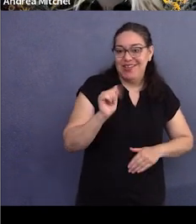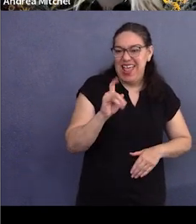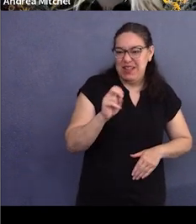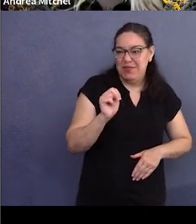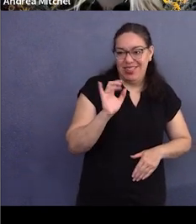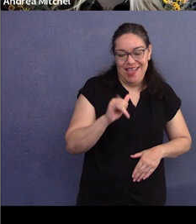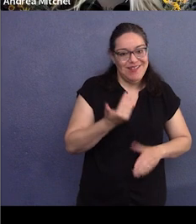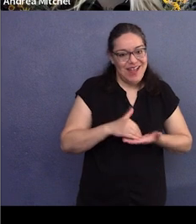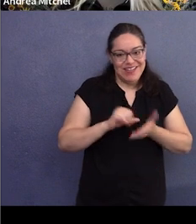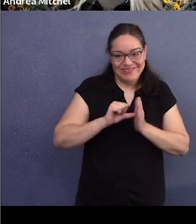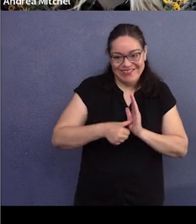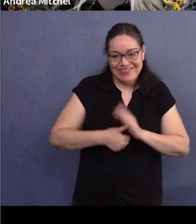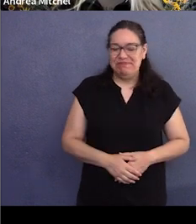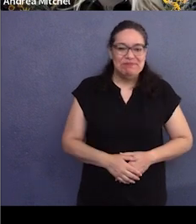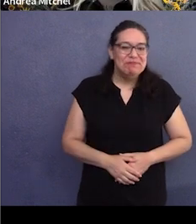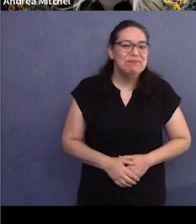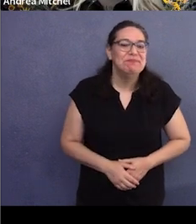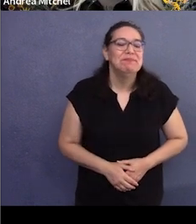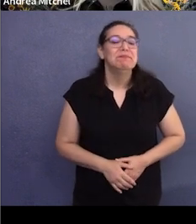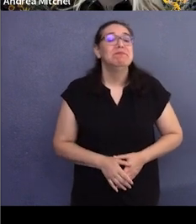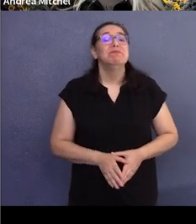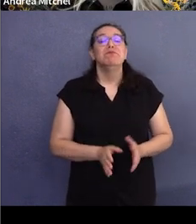We said it again. All right.